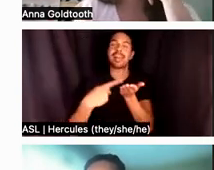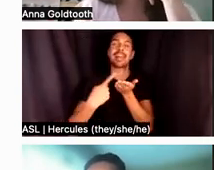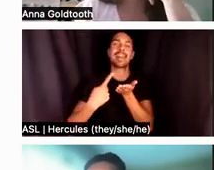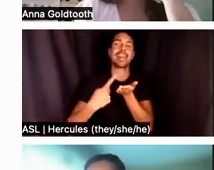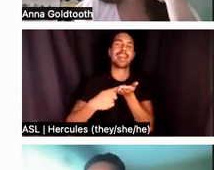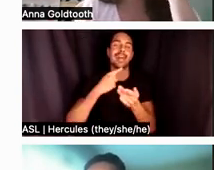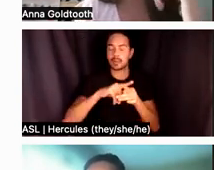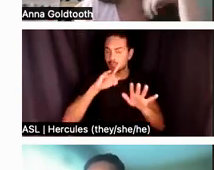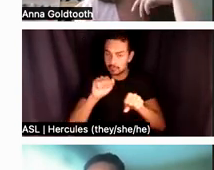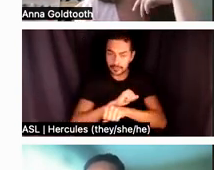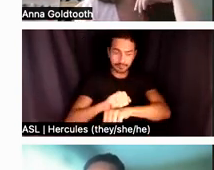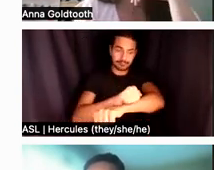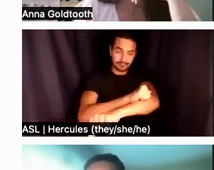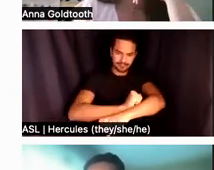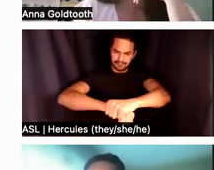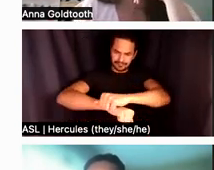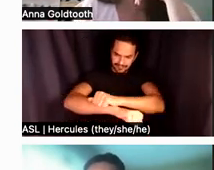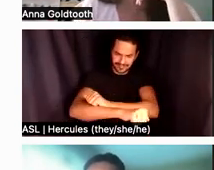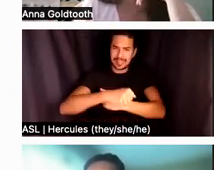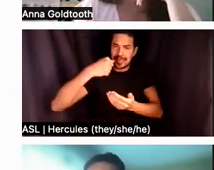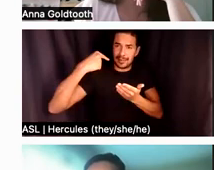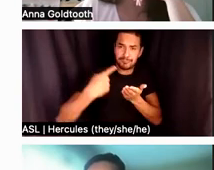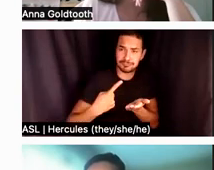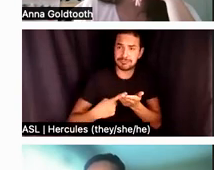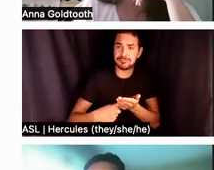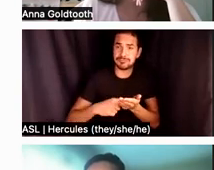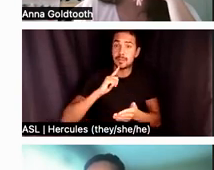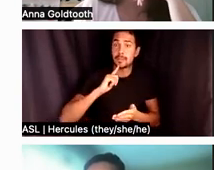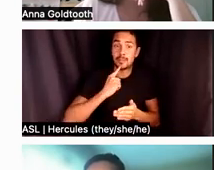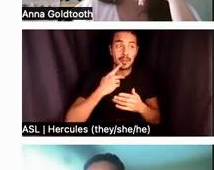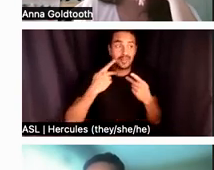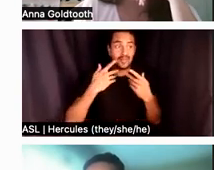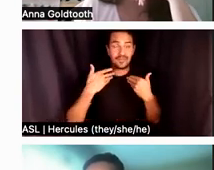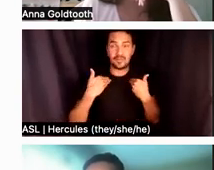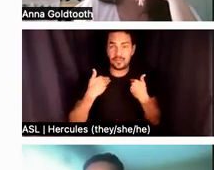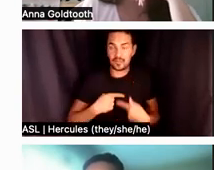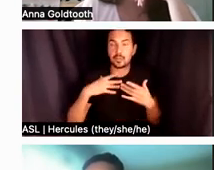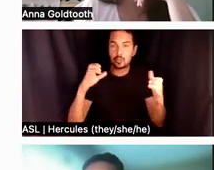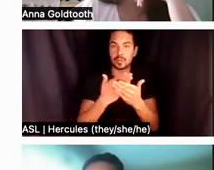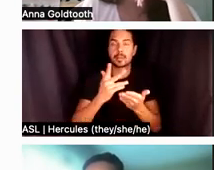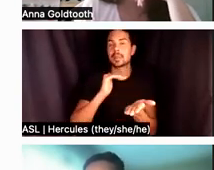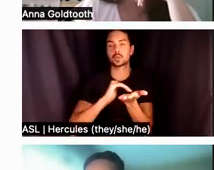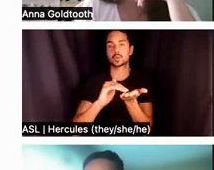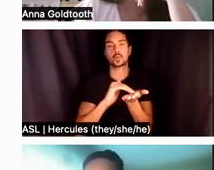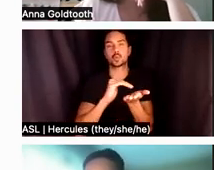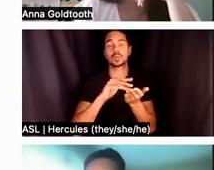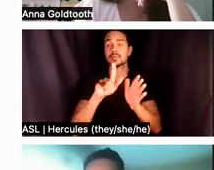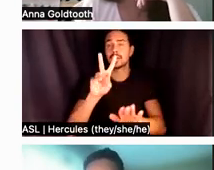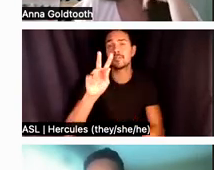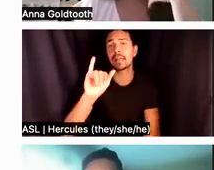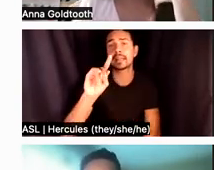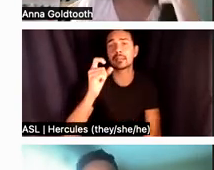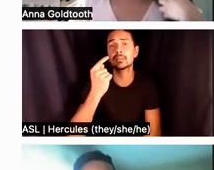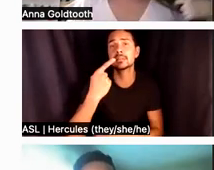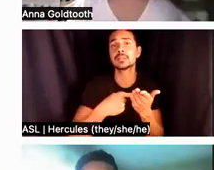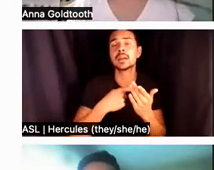and dirty, like practical sides of it, people want to make excuses, or and sometimes they're valid, right? But at the same point, like, we